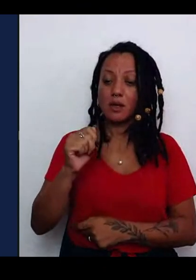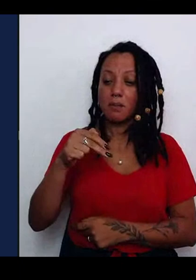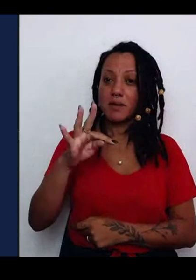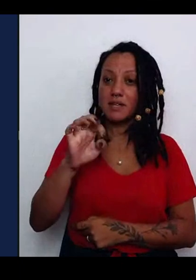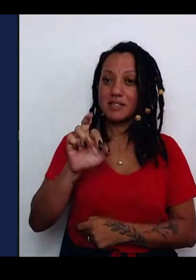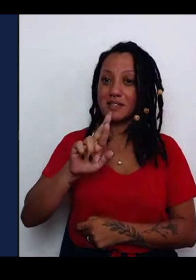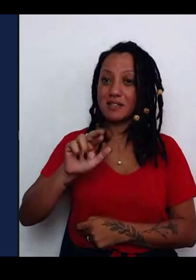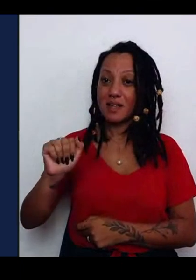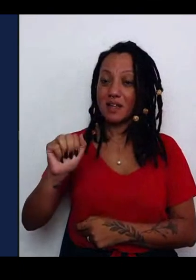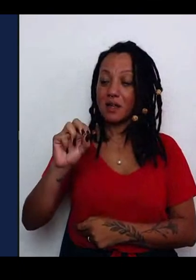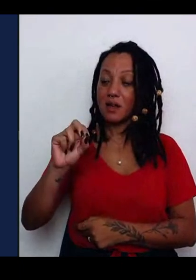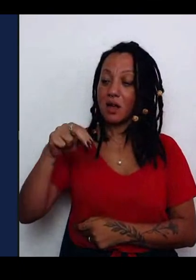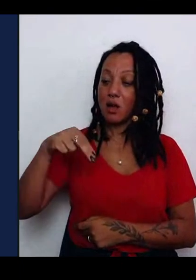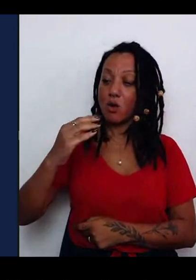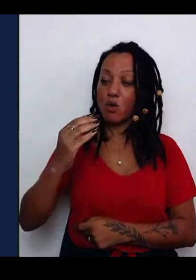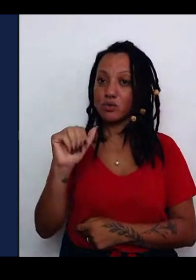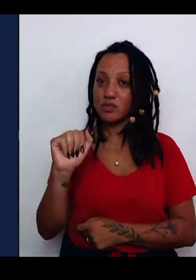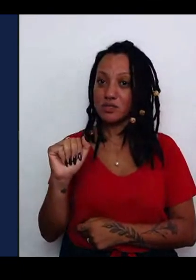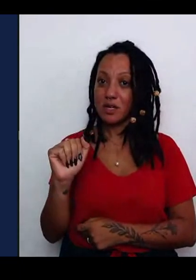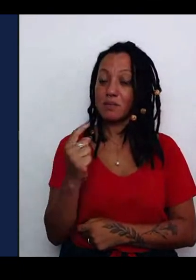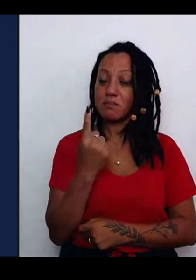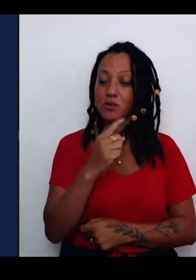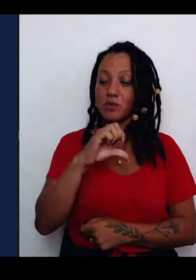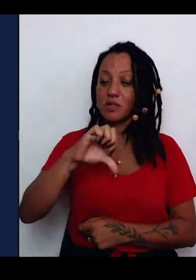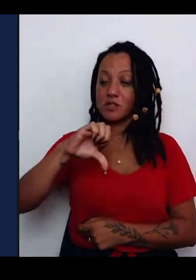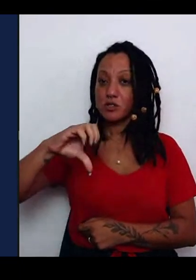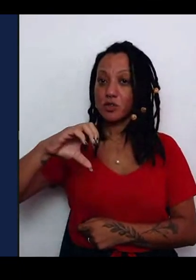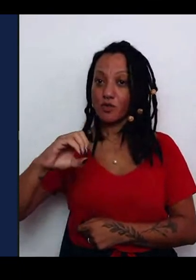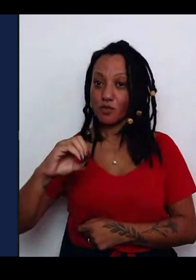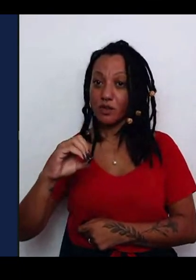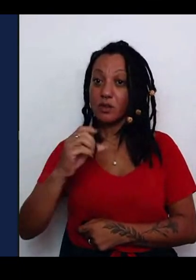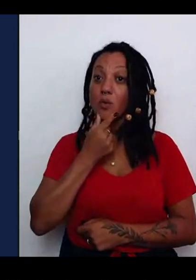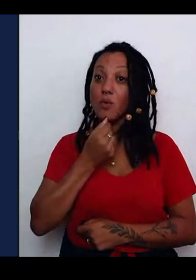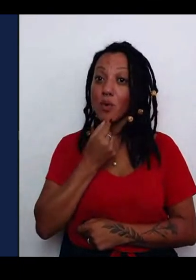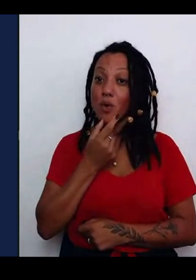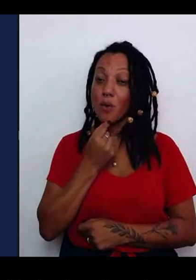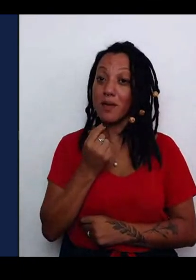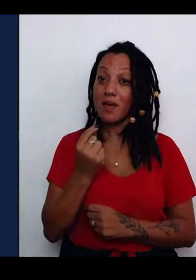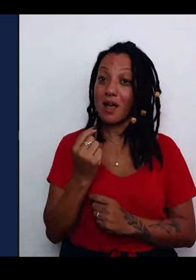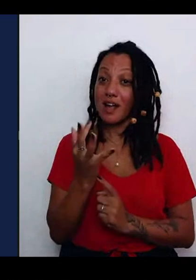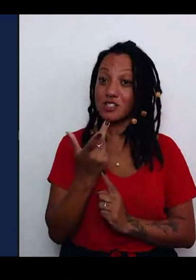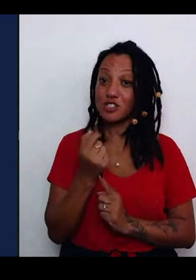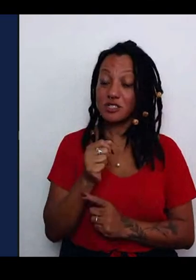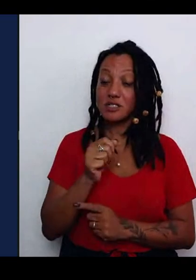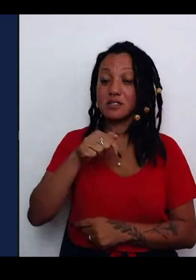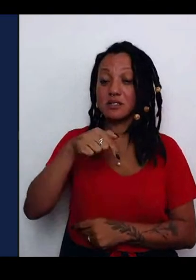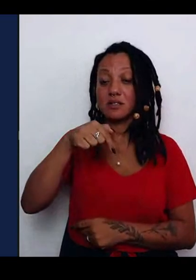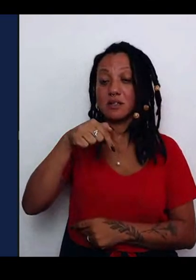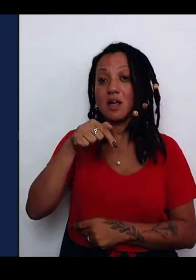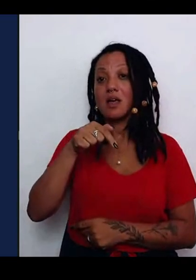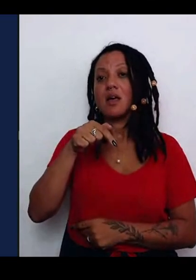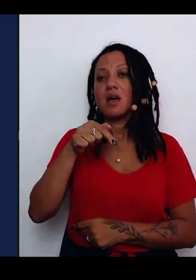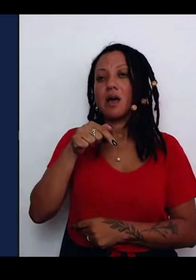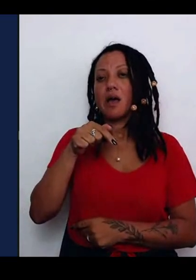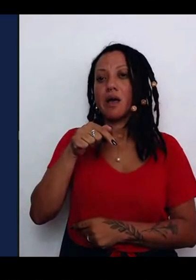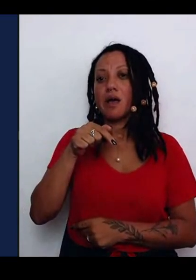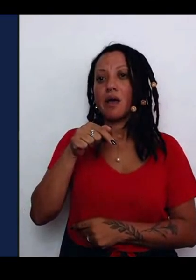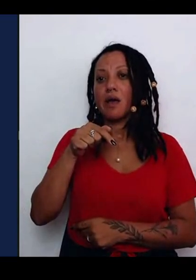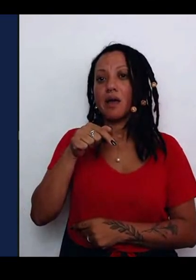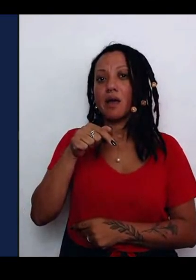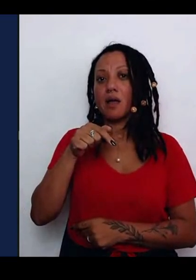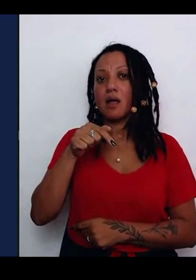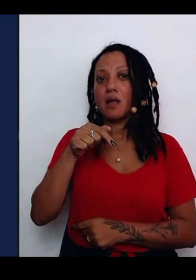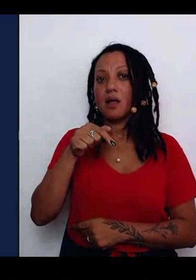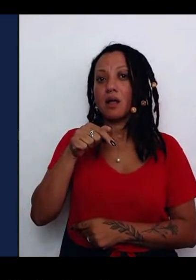guiller a Pioneer was in conceptual art and of concrete music and Anna's late father